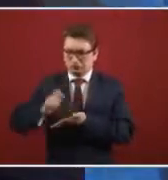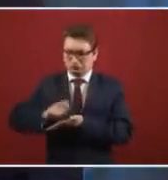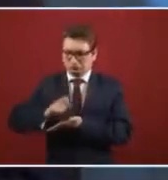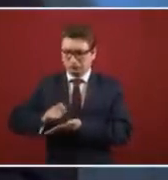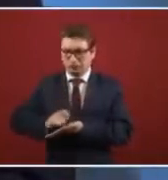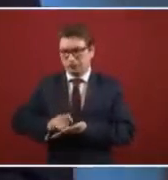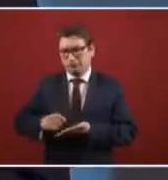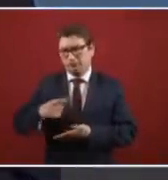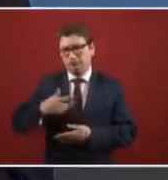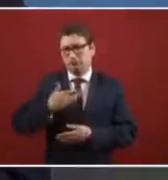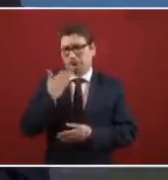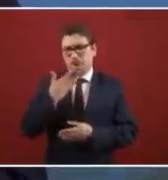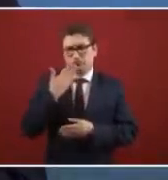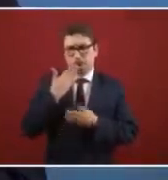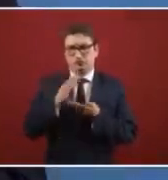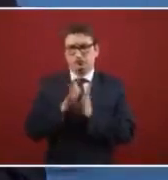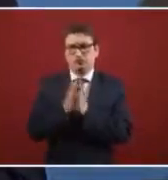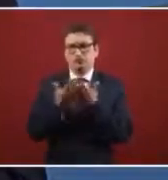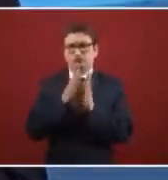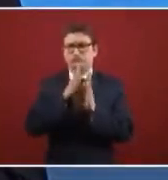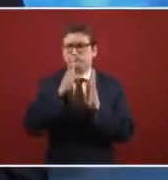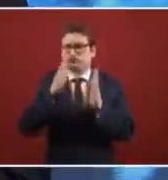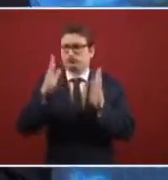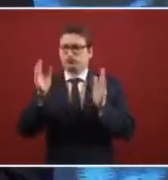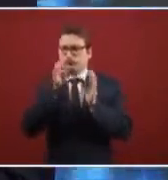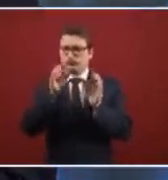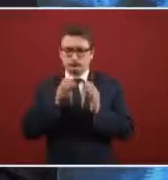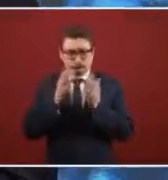have our books de consulta, that libros we de consult. cabecera,